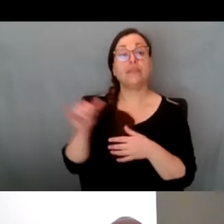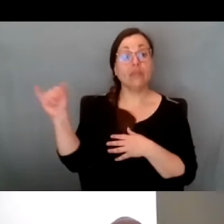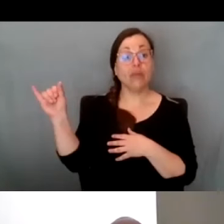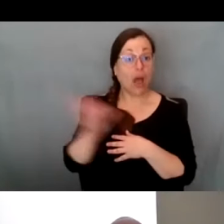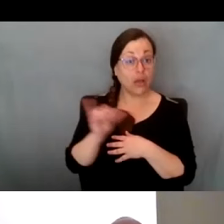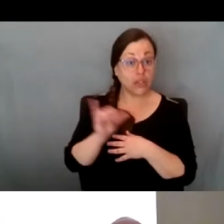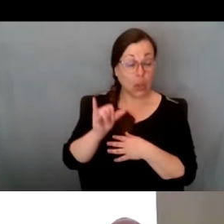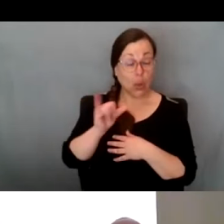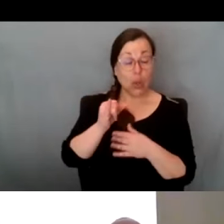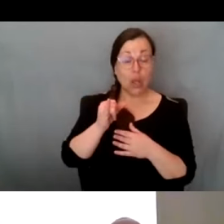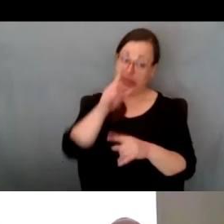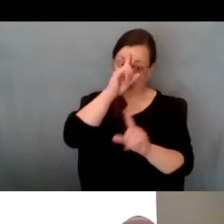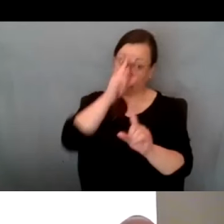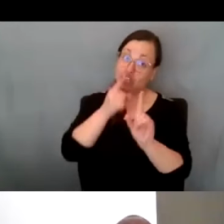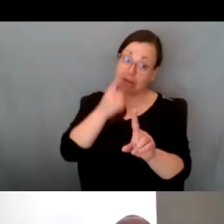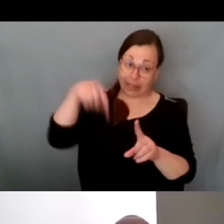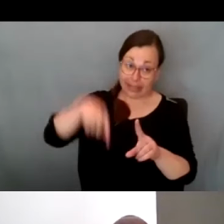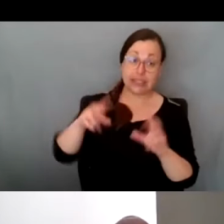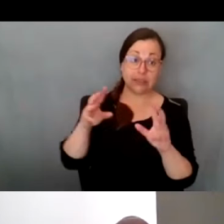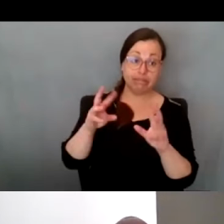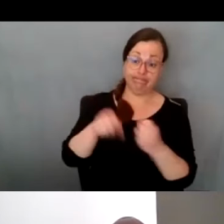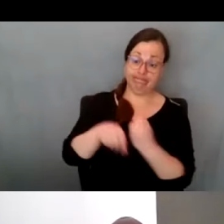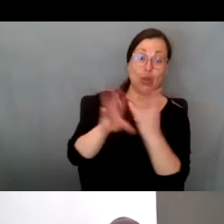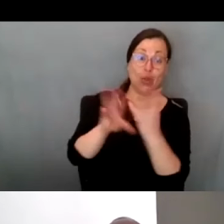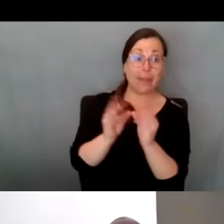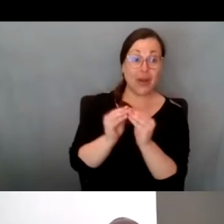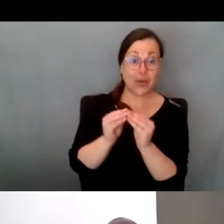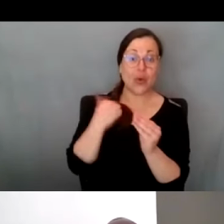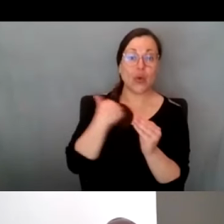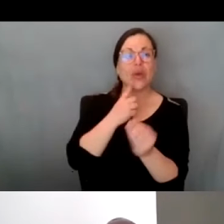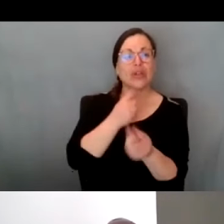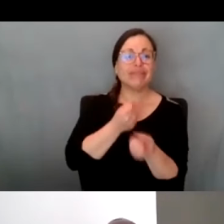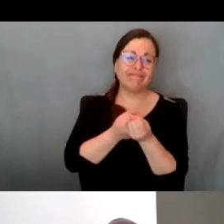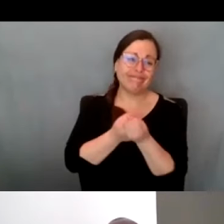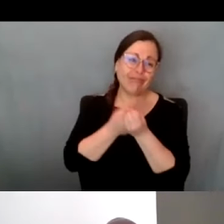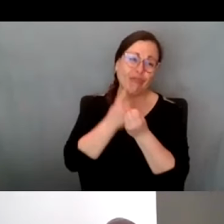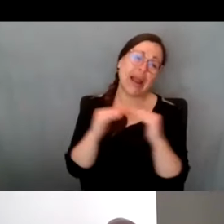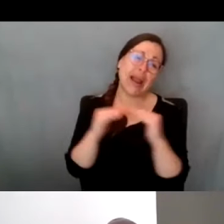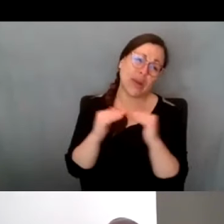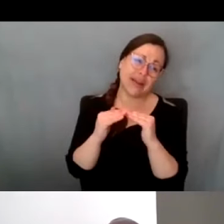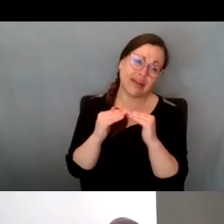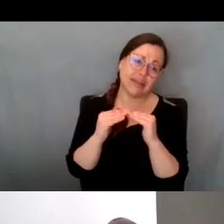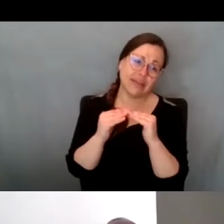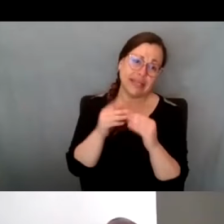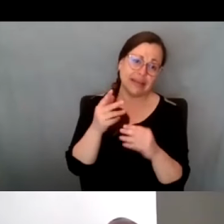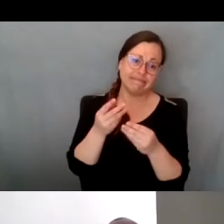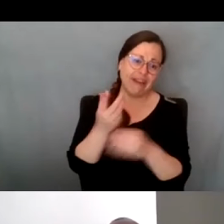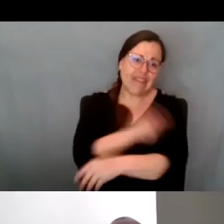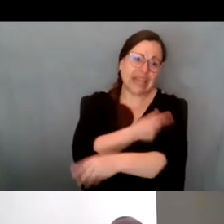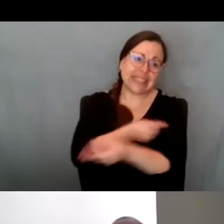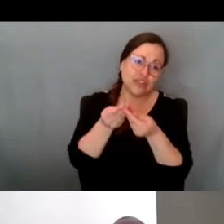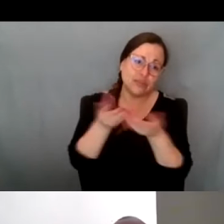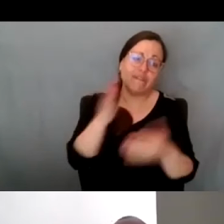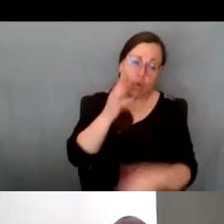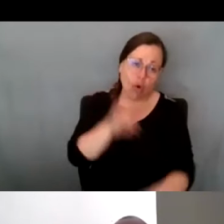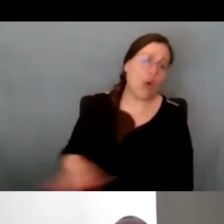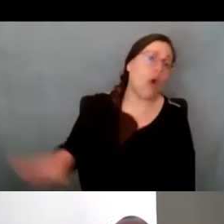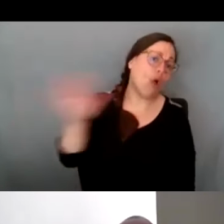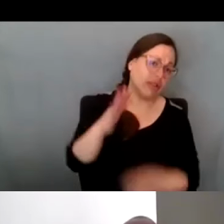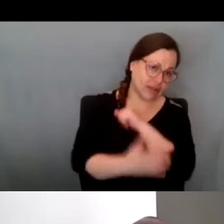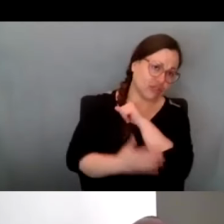this webinar, to continue to advocate for equitable vaccine distribution across all the countries. Thank you very